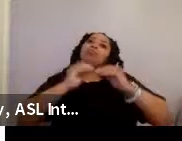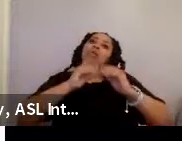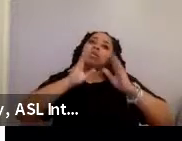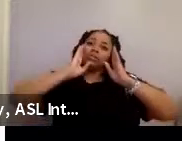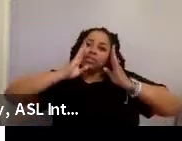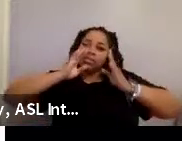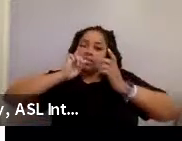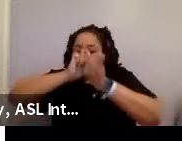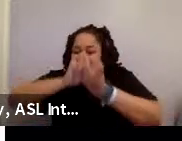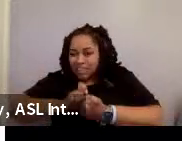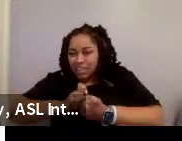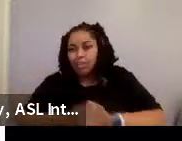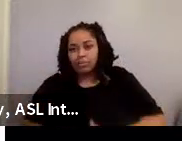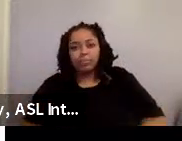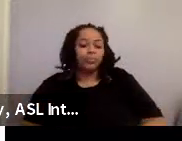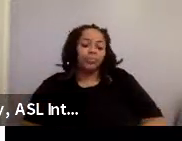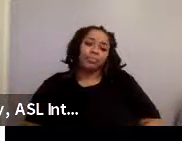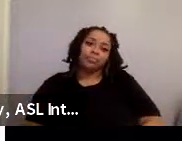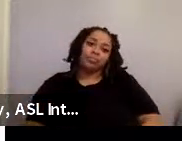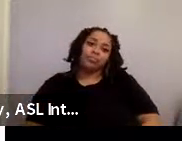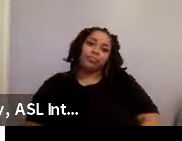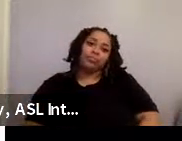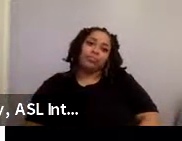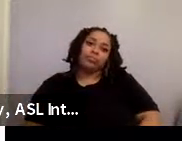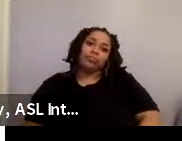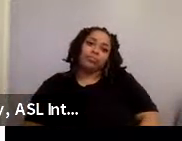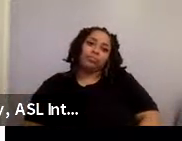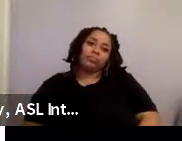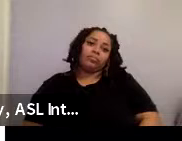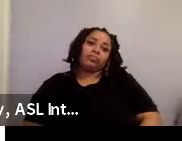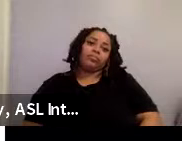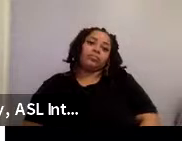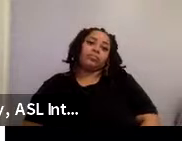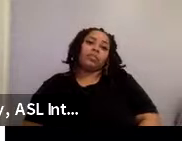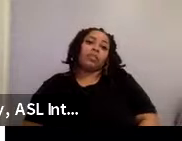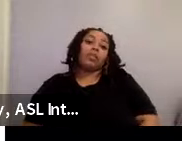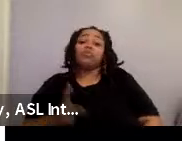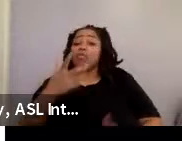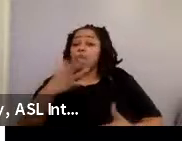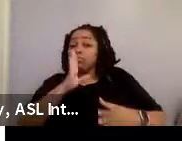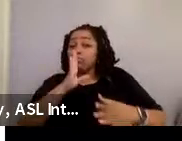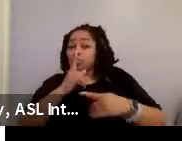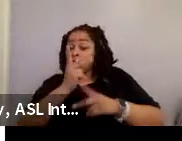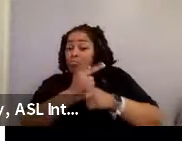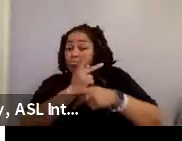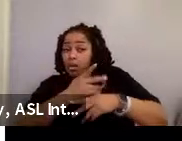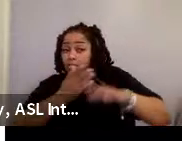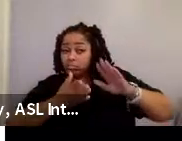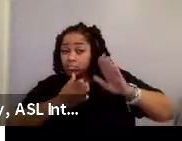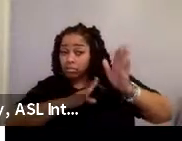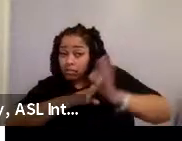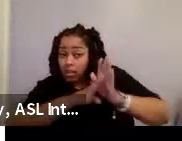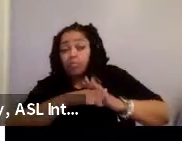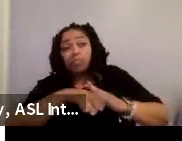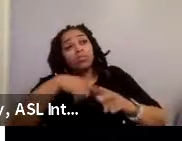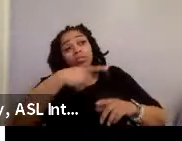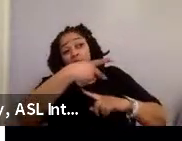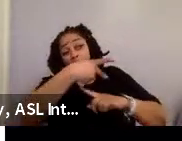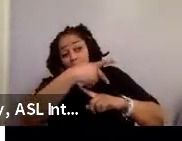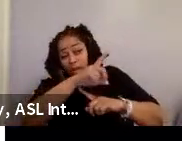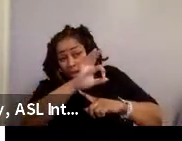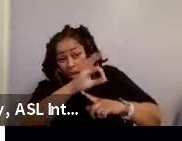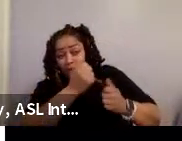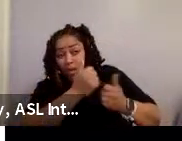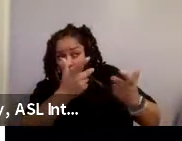details. So if you're talk to your product developer or your salesman, does it do PDF? Everything does PDF export,